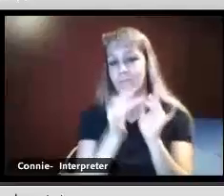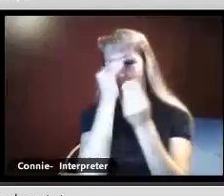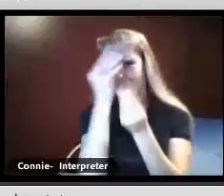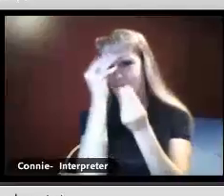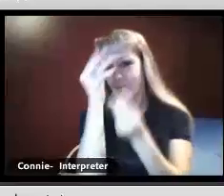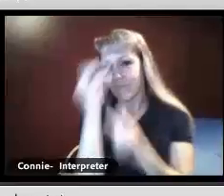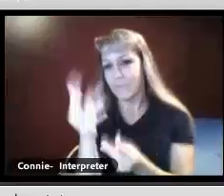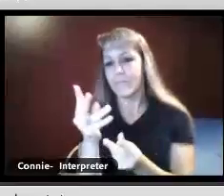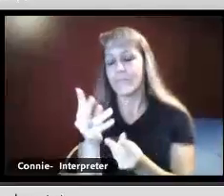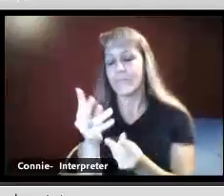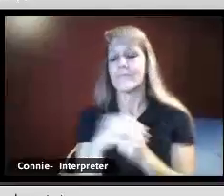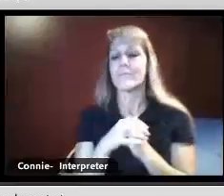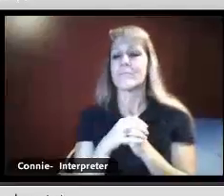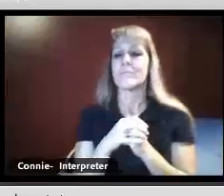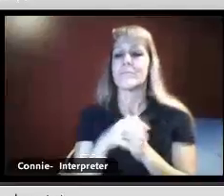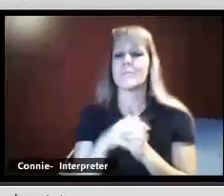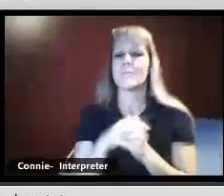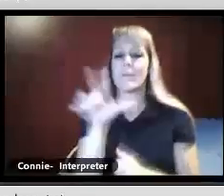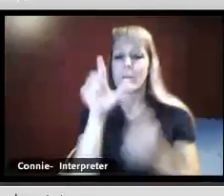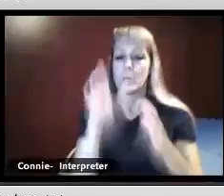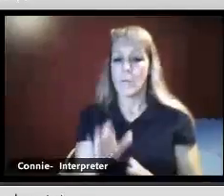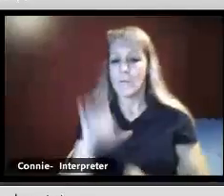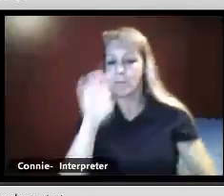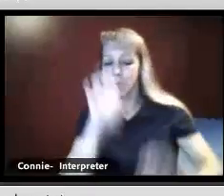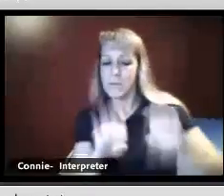evaluated by librarians.